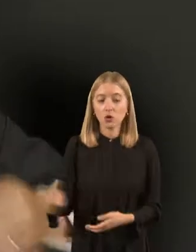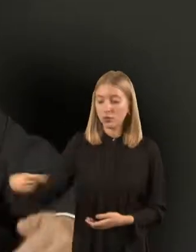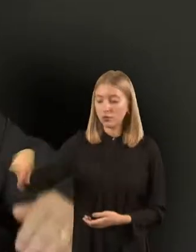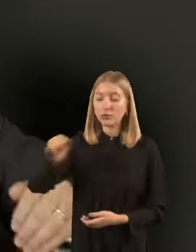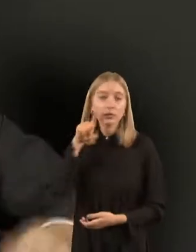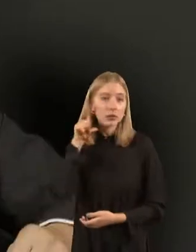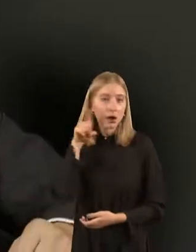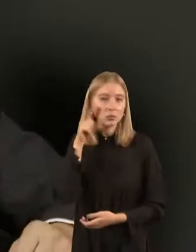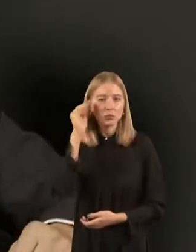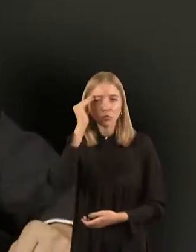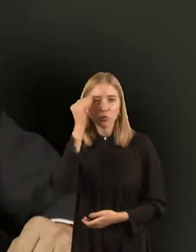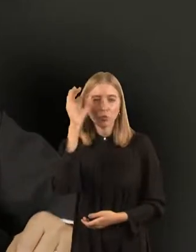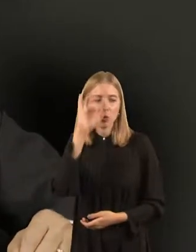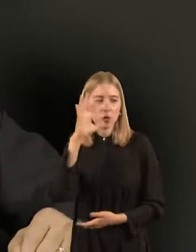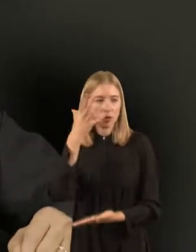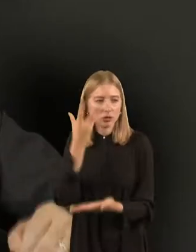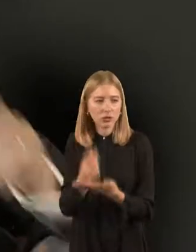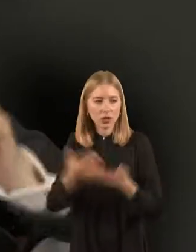sons, perhaps.